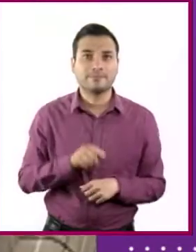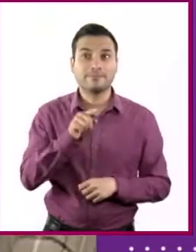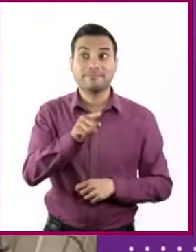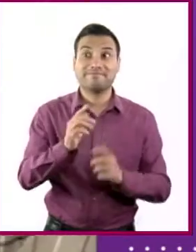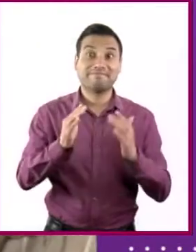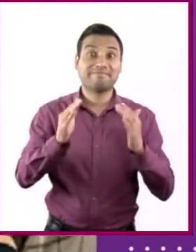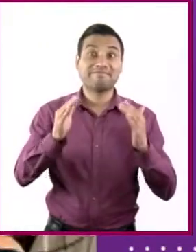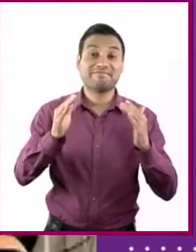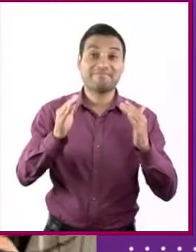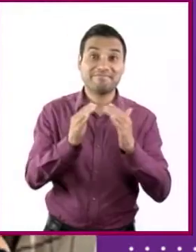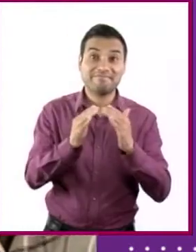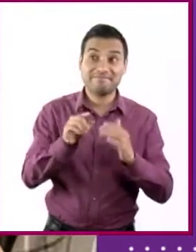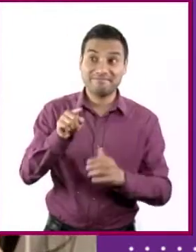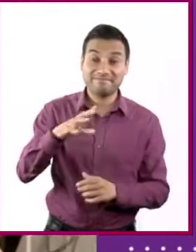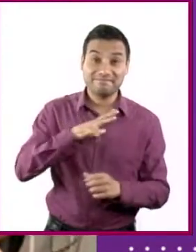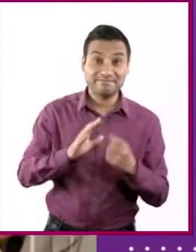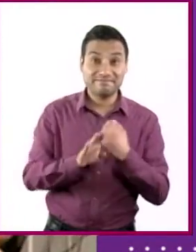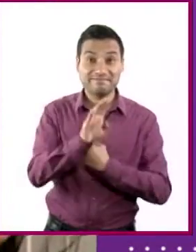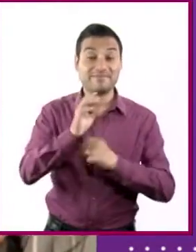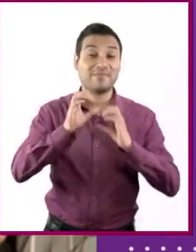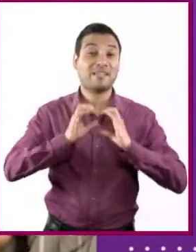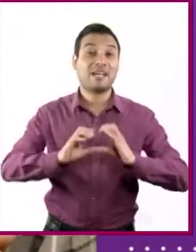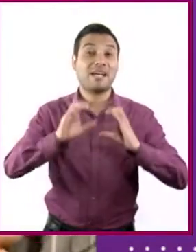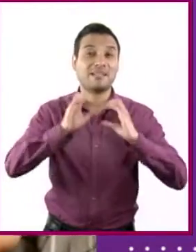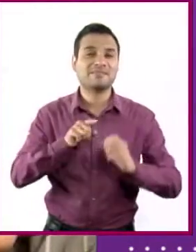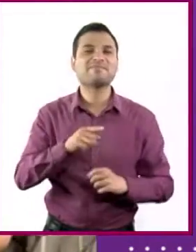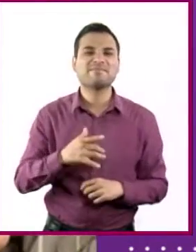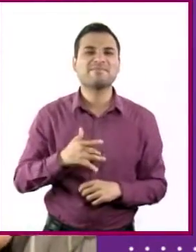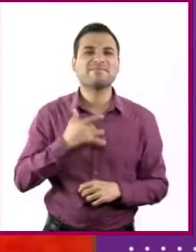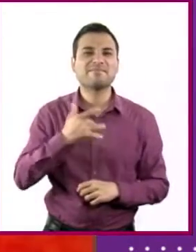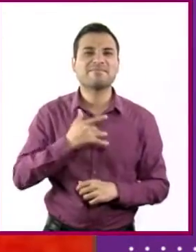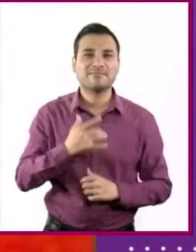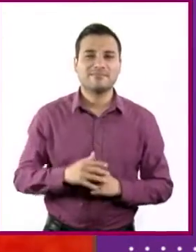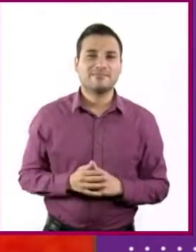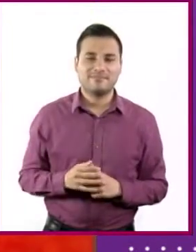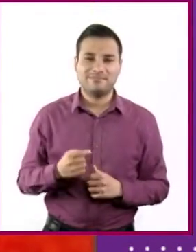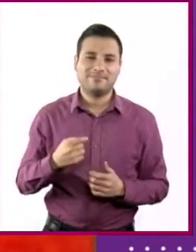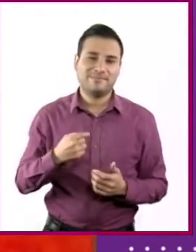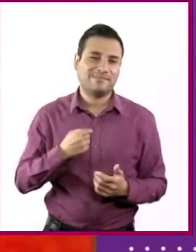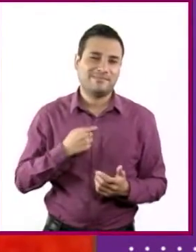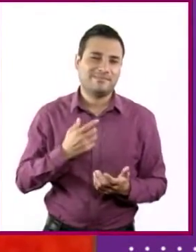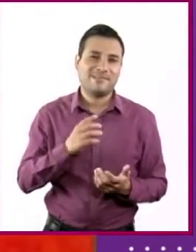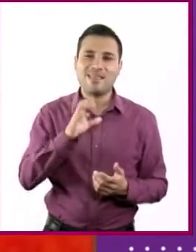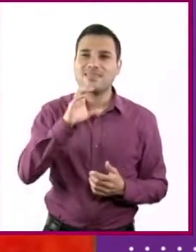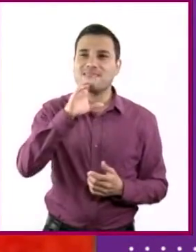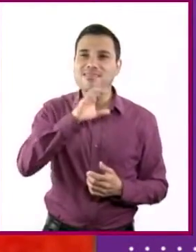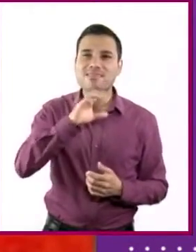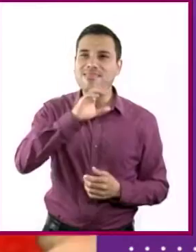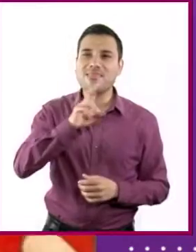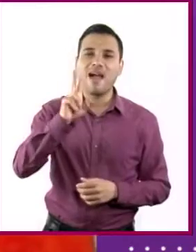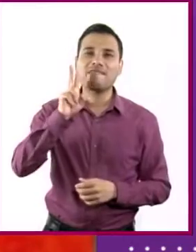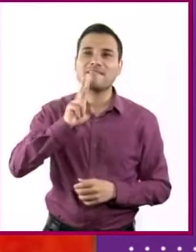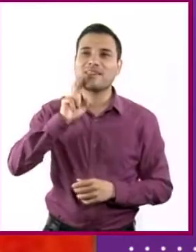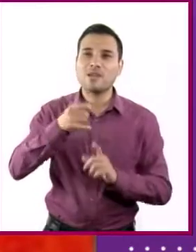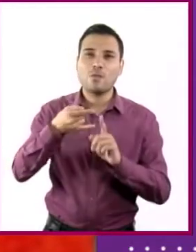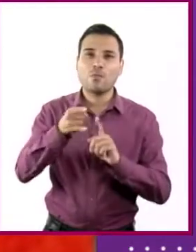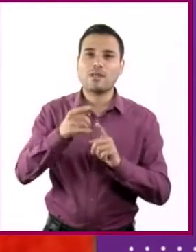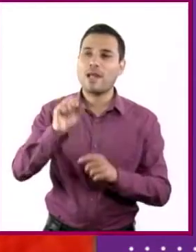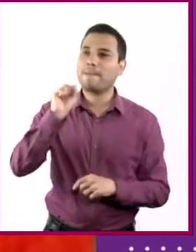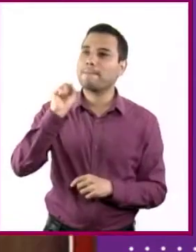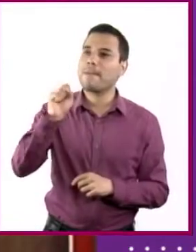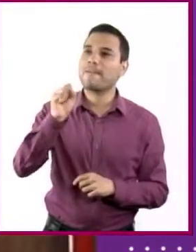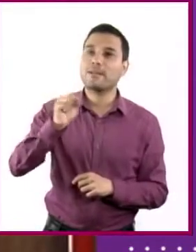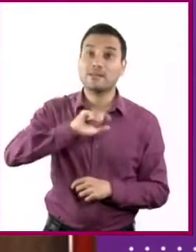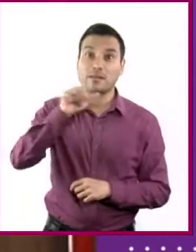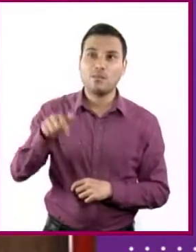opera singer? I was a very curious boy, so I knocked on the door and I became his